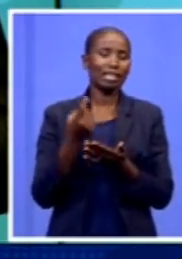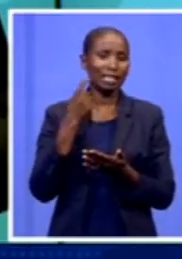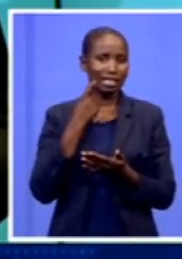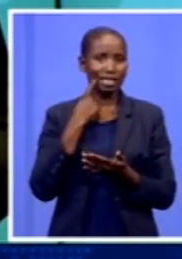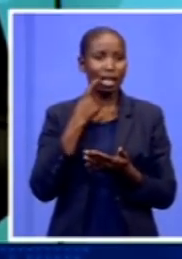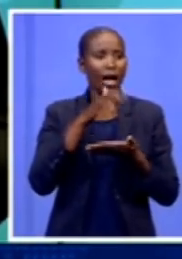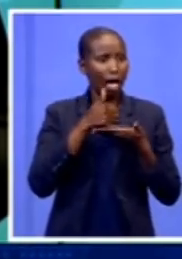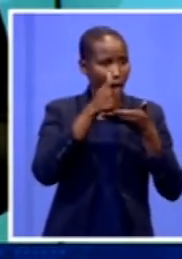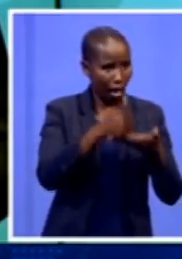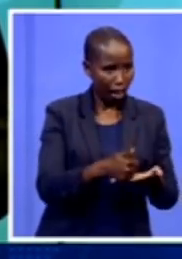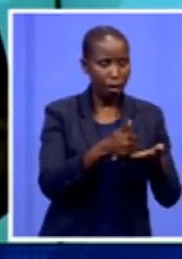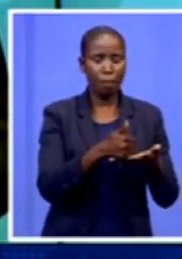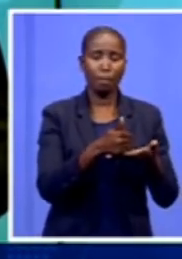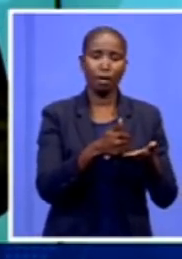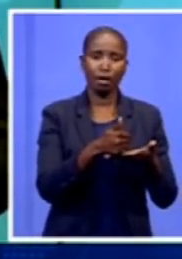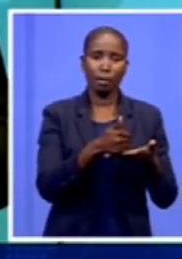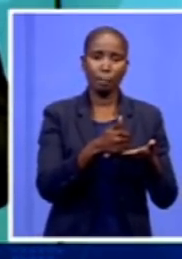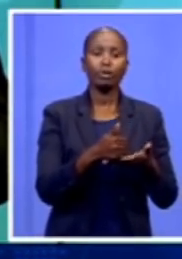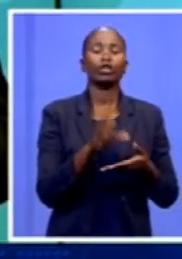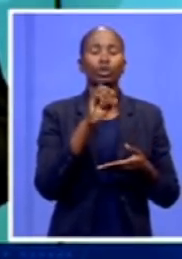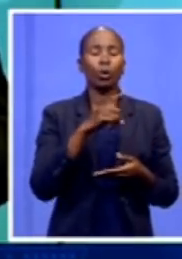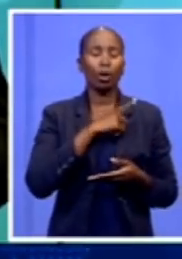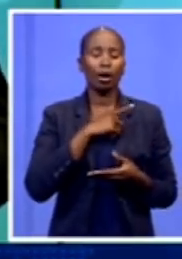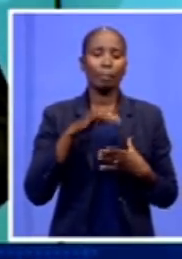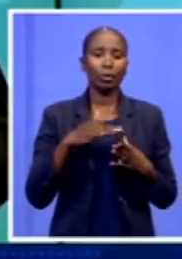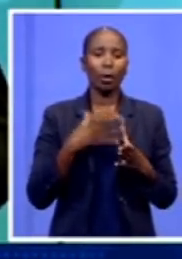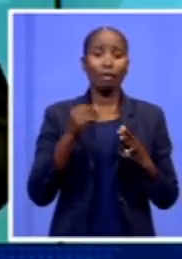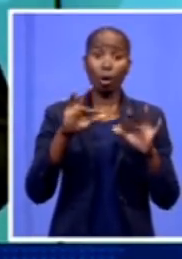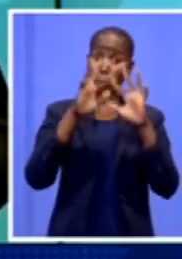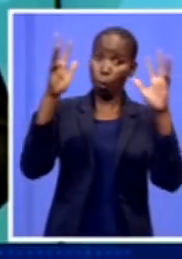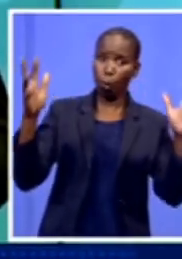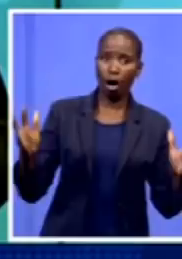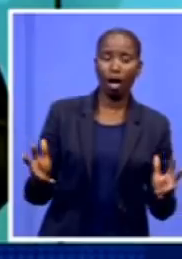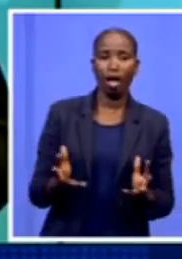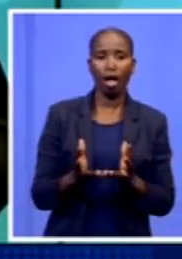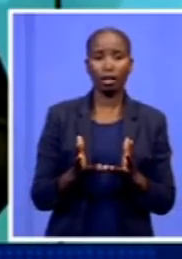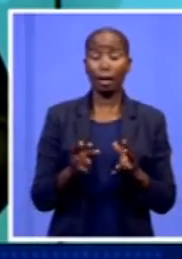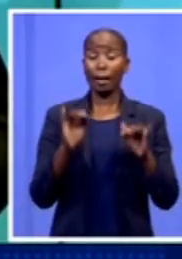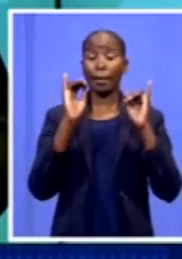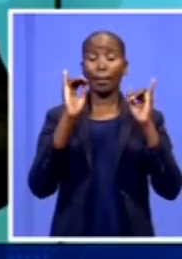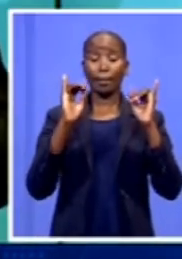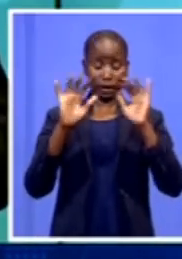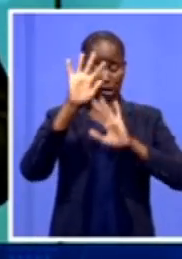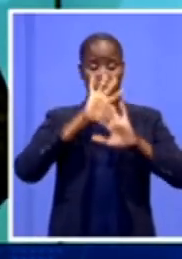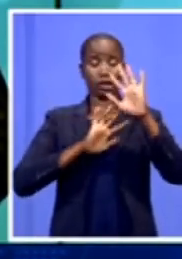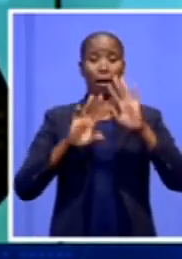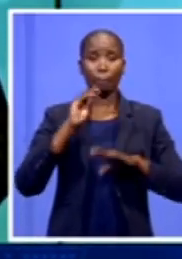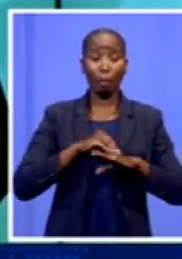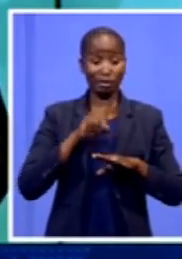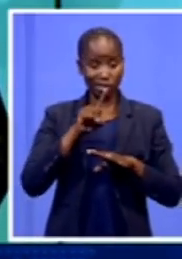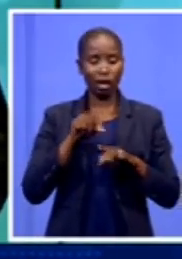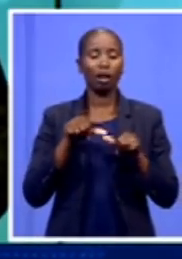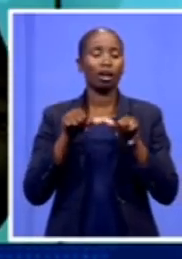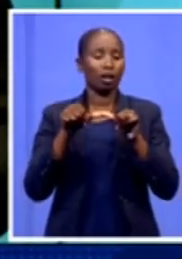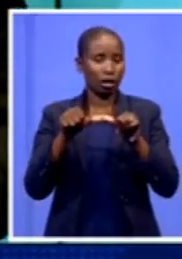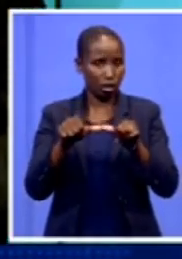a global pandemic that will stay with us for a long time. And all that has been